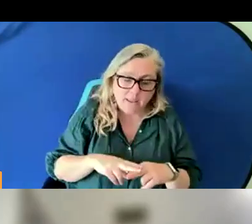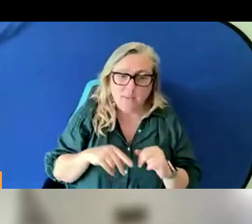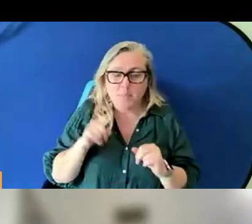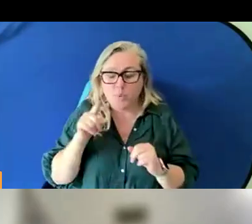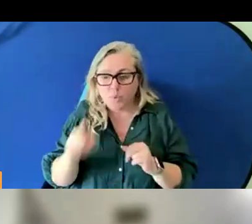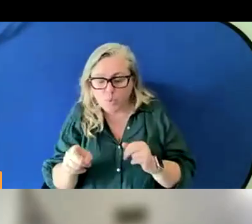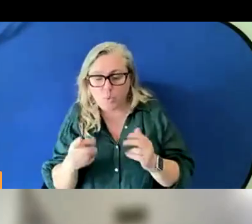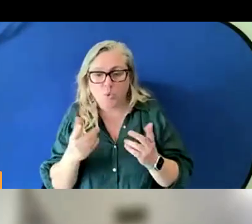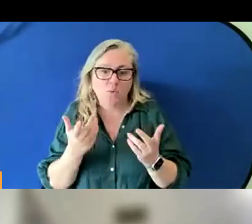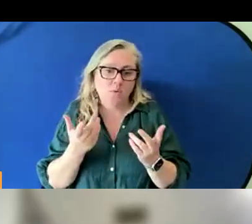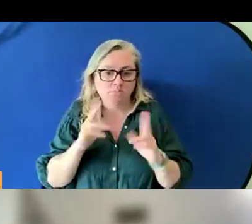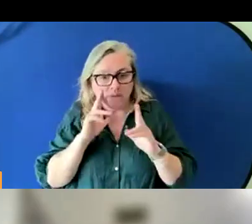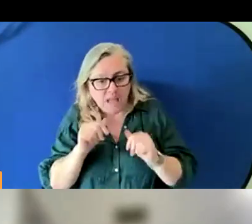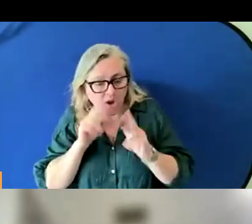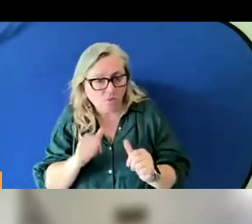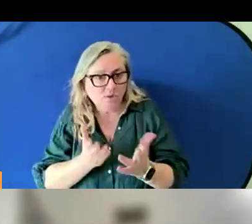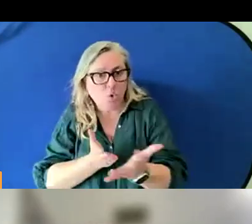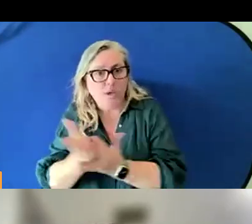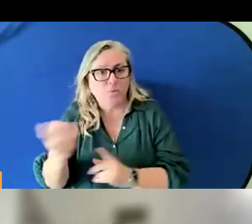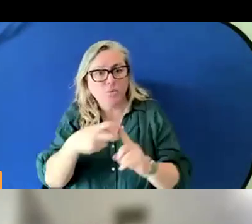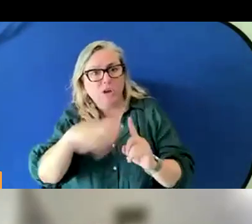a transition, what would that be?